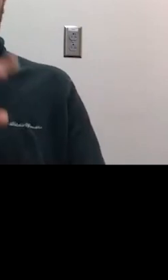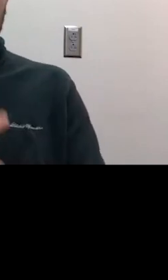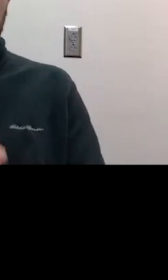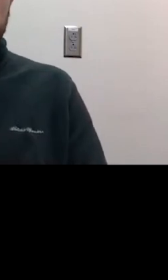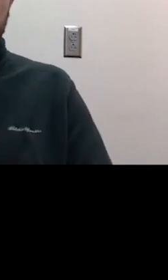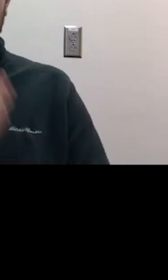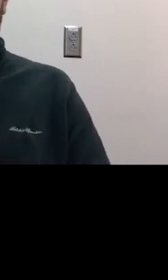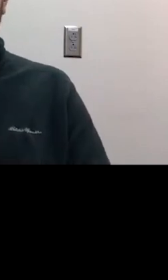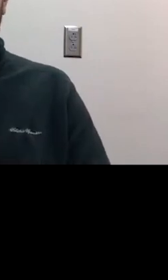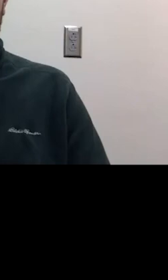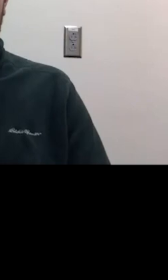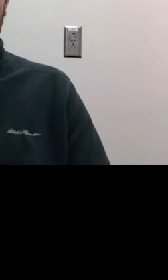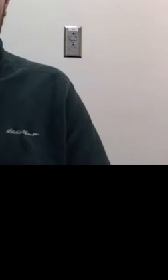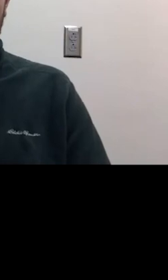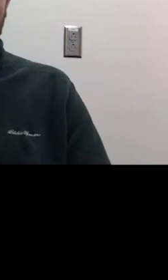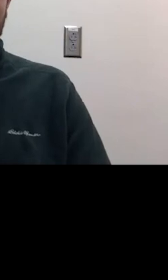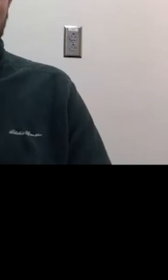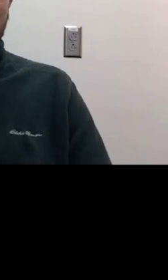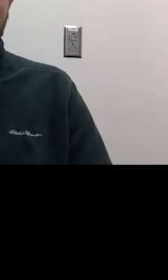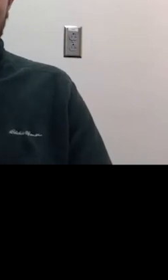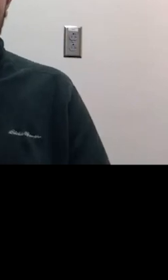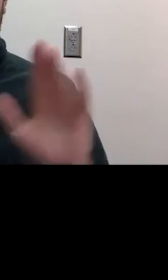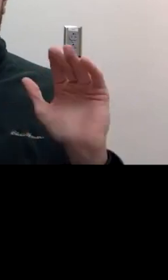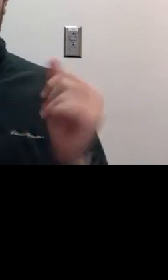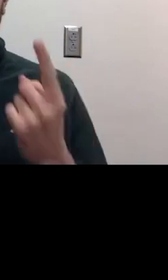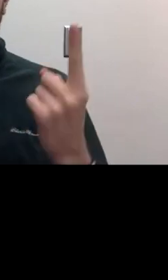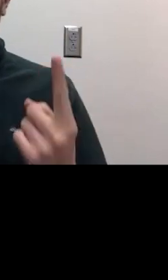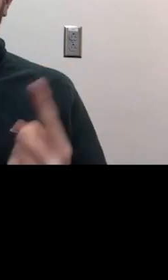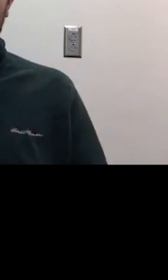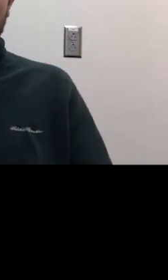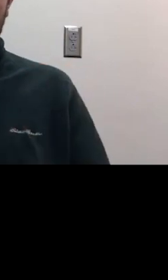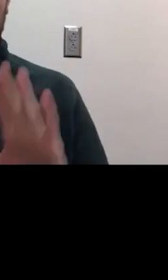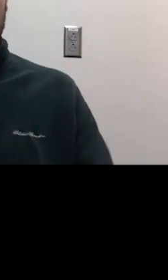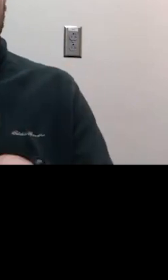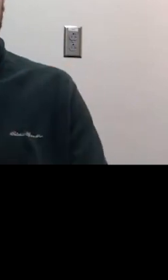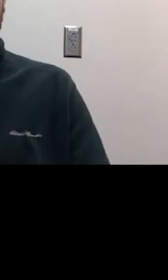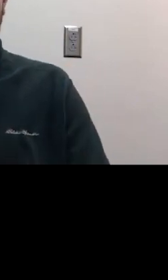Thank you very much. Bye, everybody. Thanks so much. Have a great day.